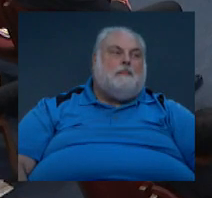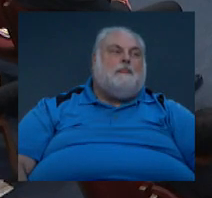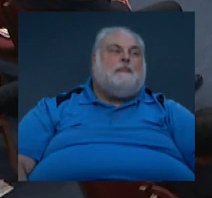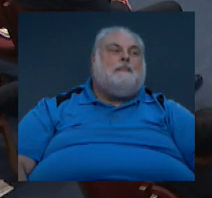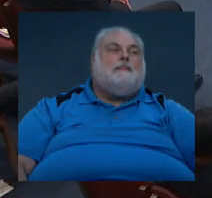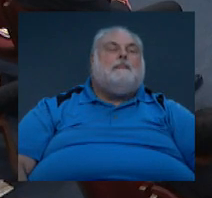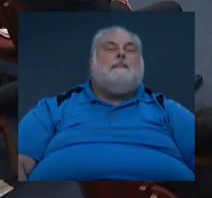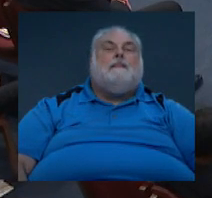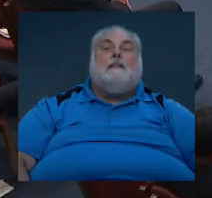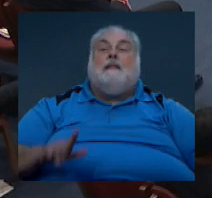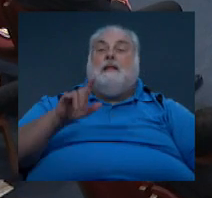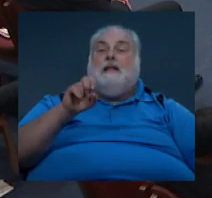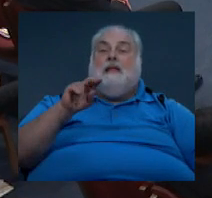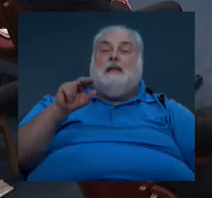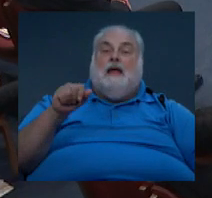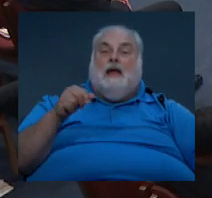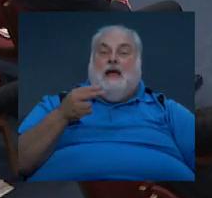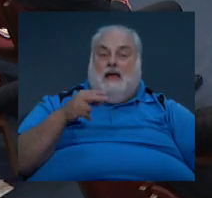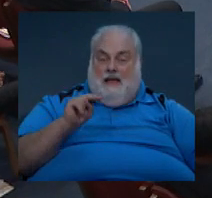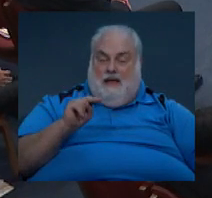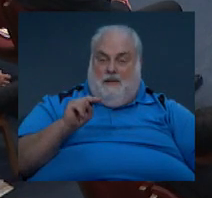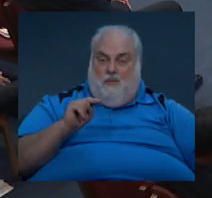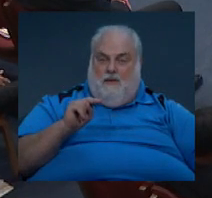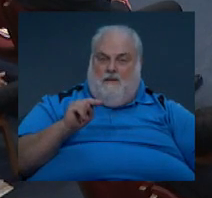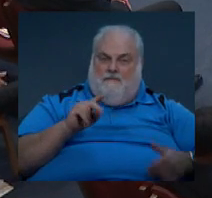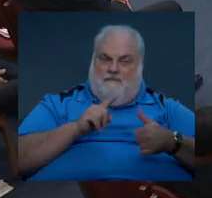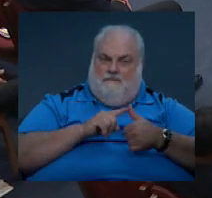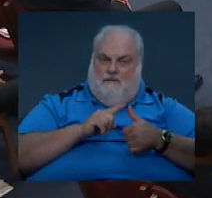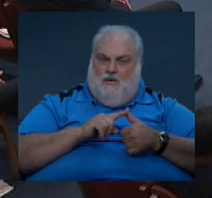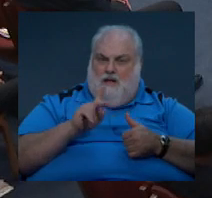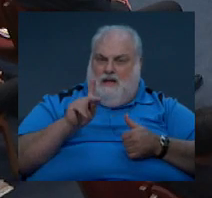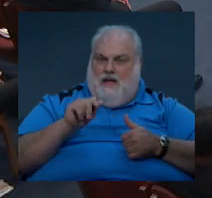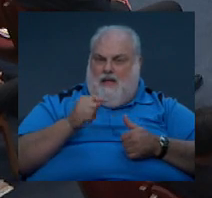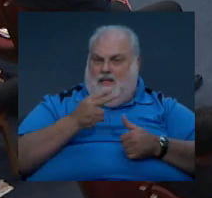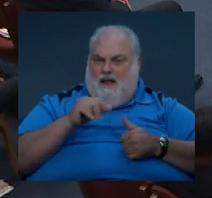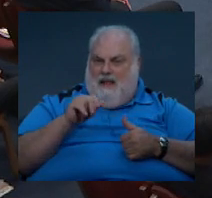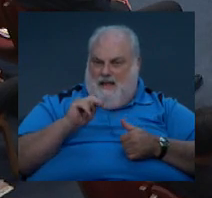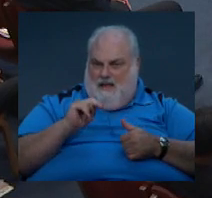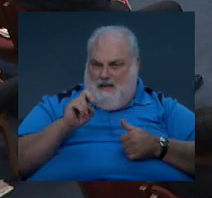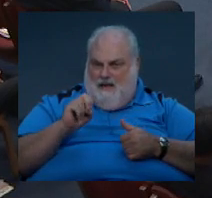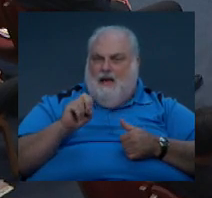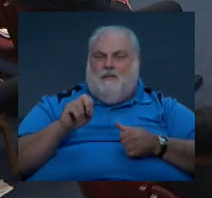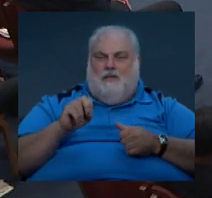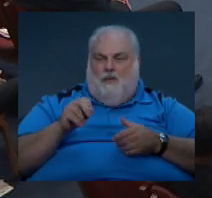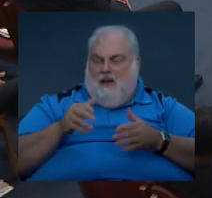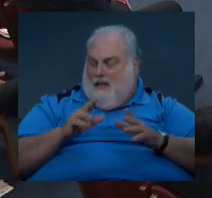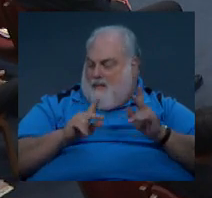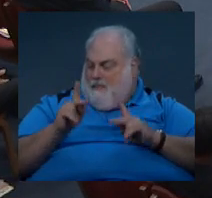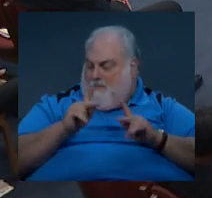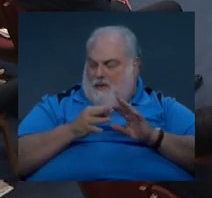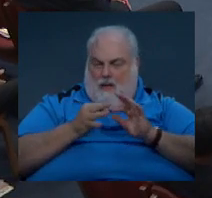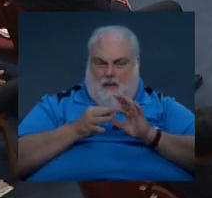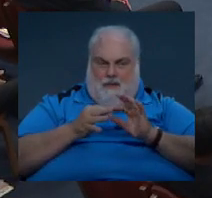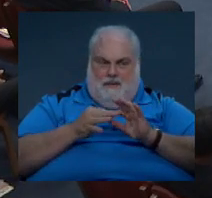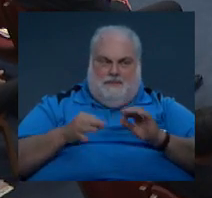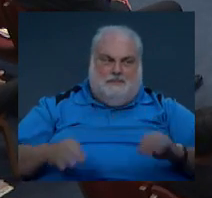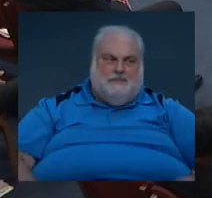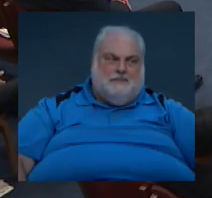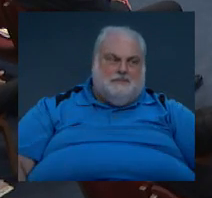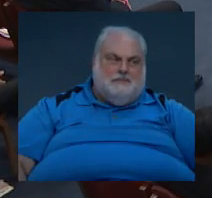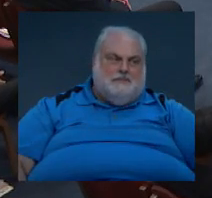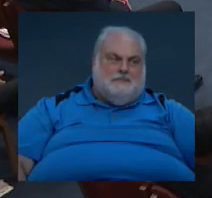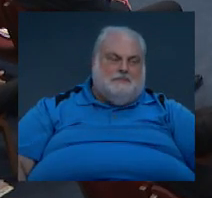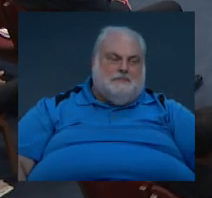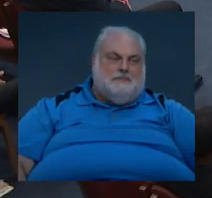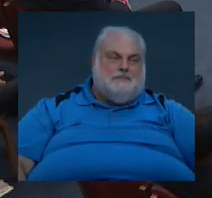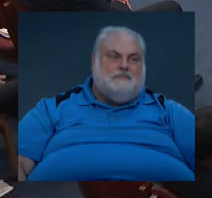Ms. Linehan, we'll let Ms. Kathleen come up to give her report, and then if there are any questions. Thank you so much for your report.